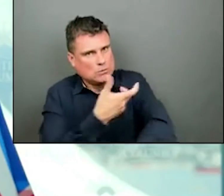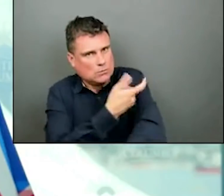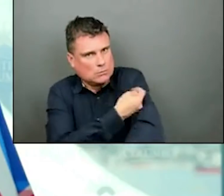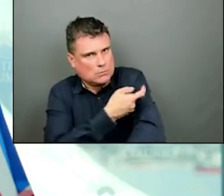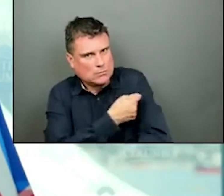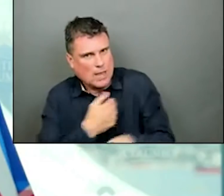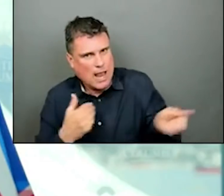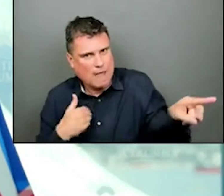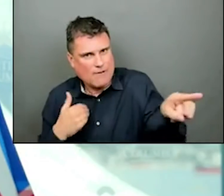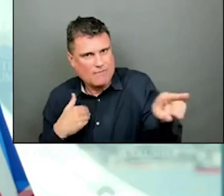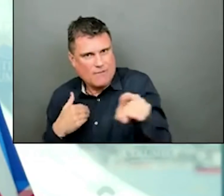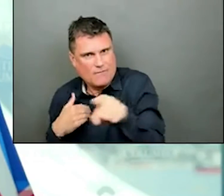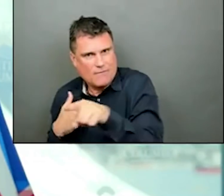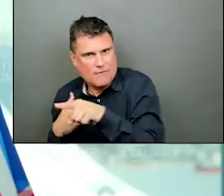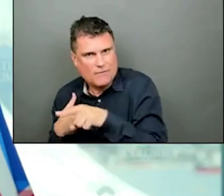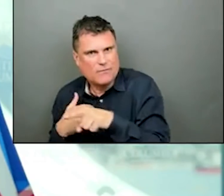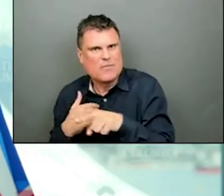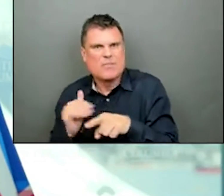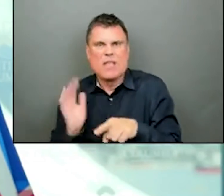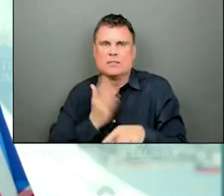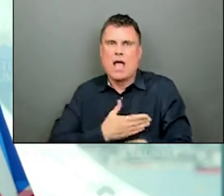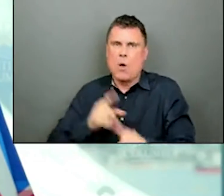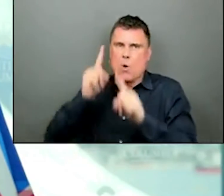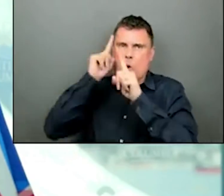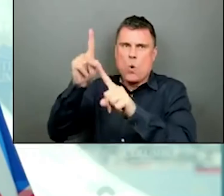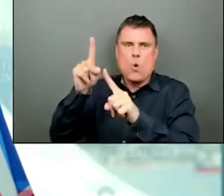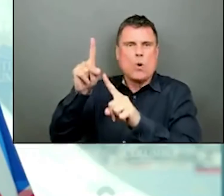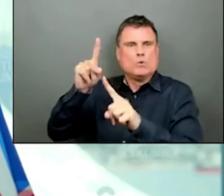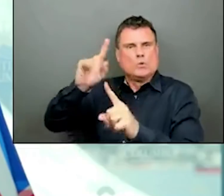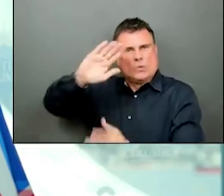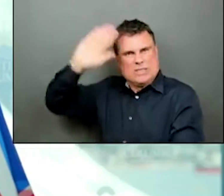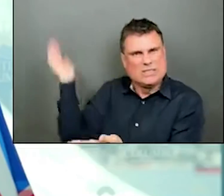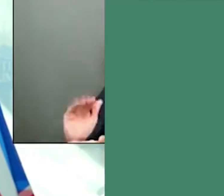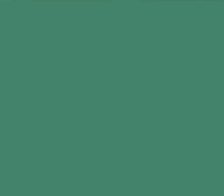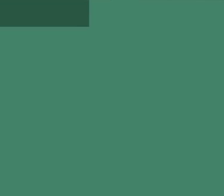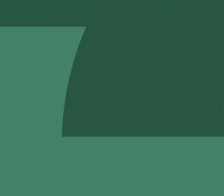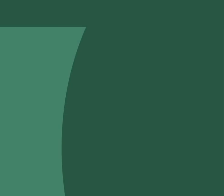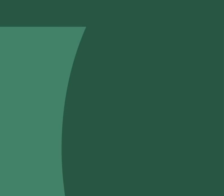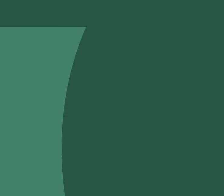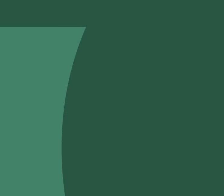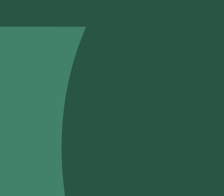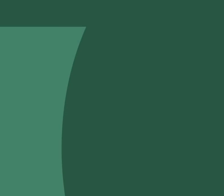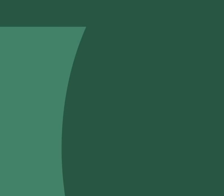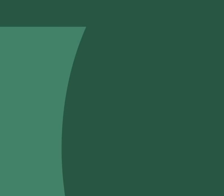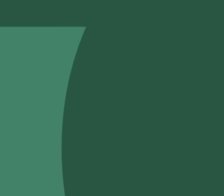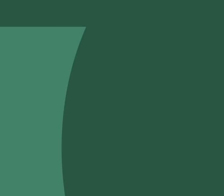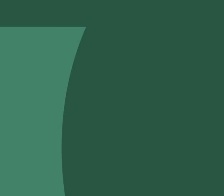this remarkable curve and make everyone in BC safer.